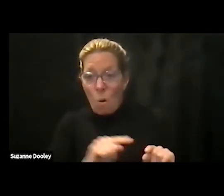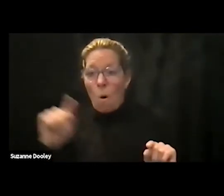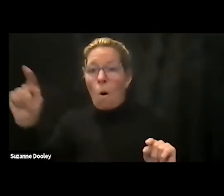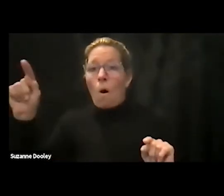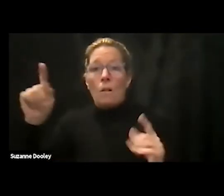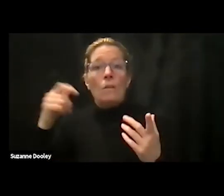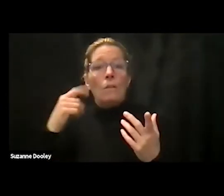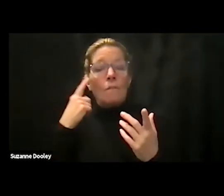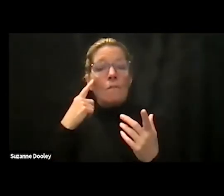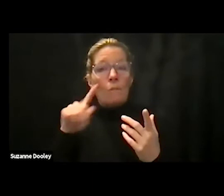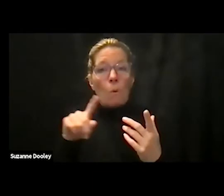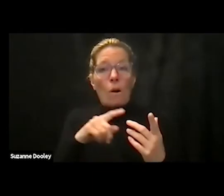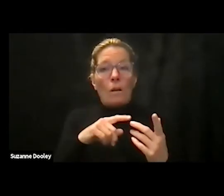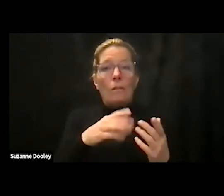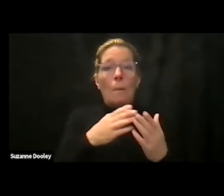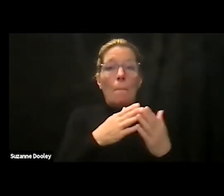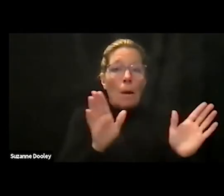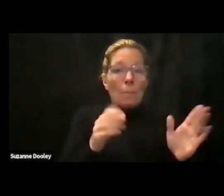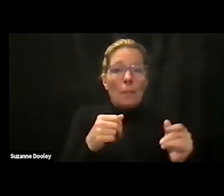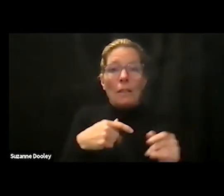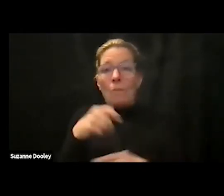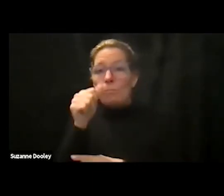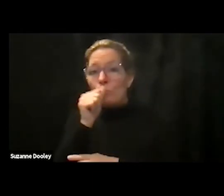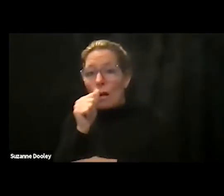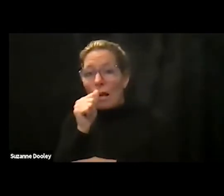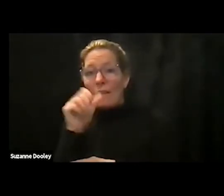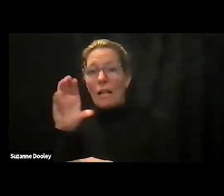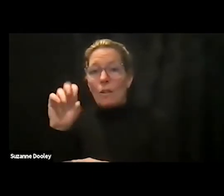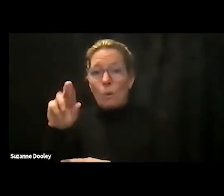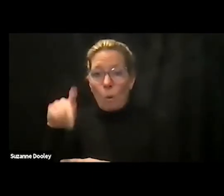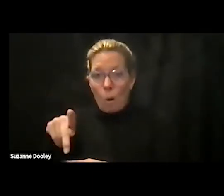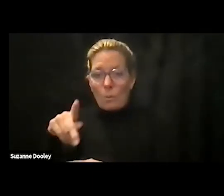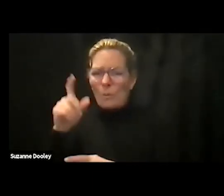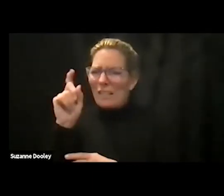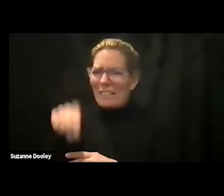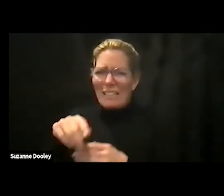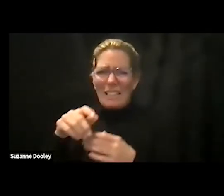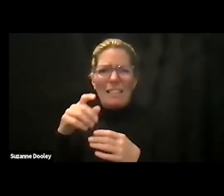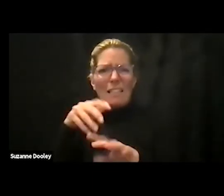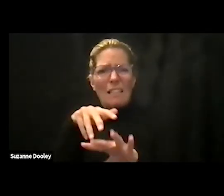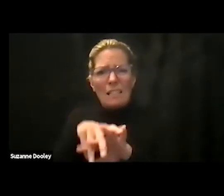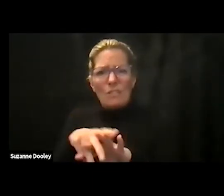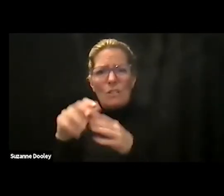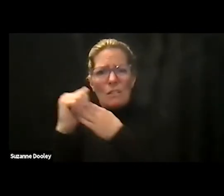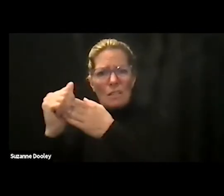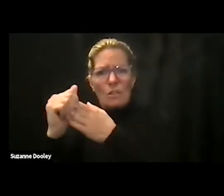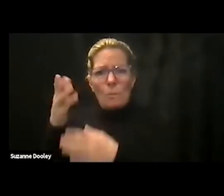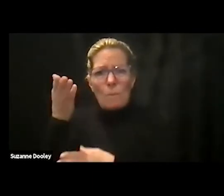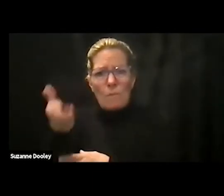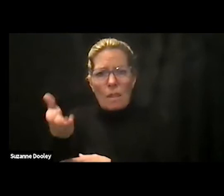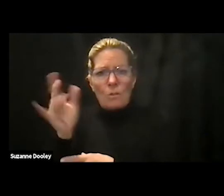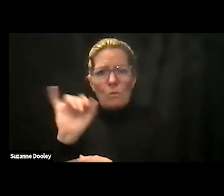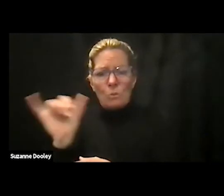both in public and private and corporate spaces. We need Indigenous leadership there. And we need